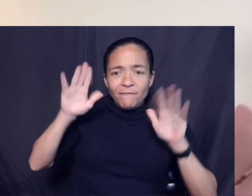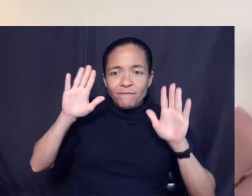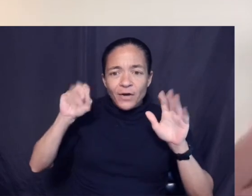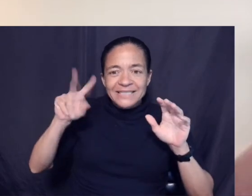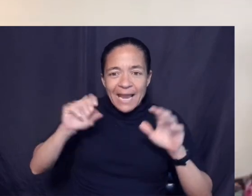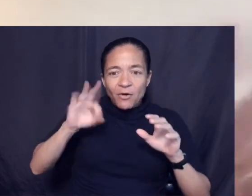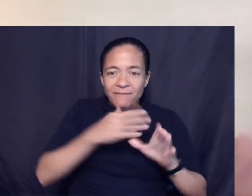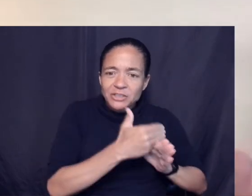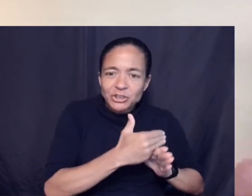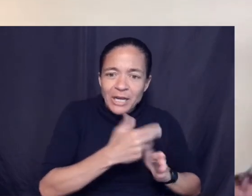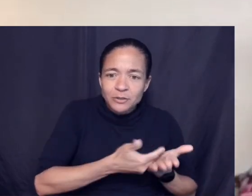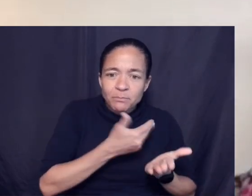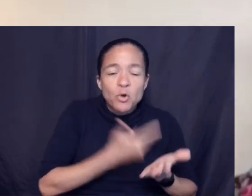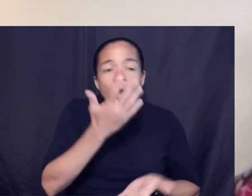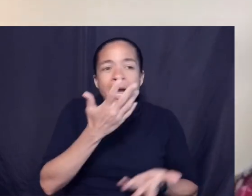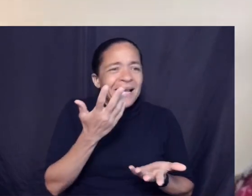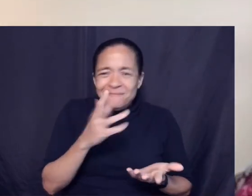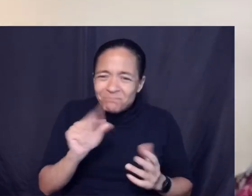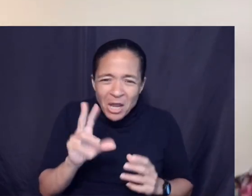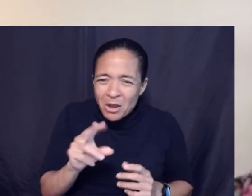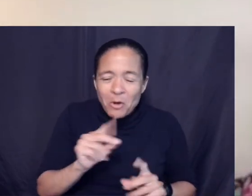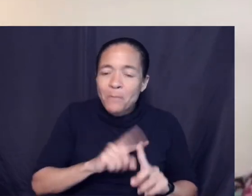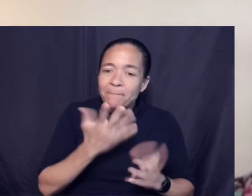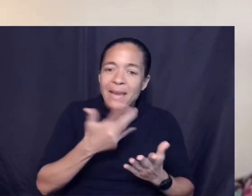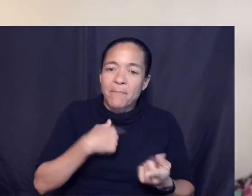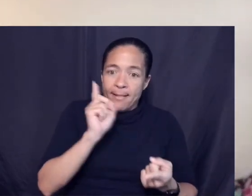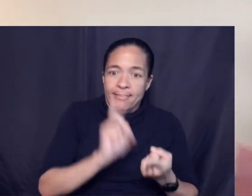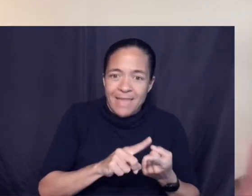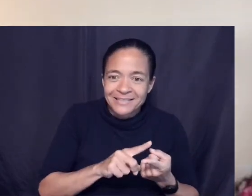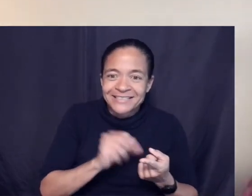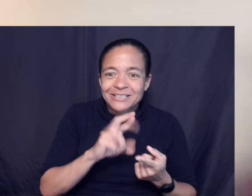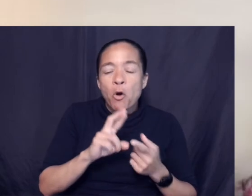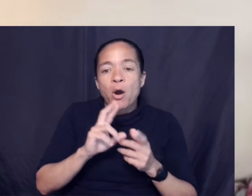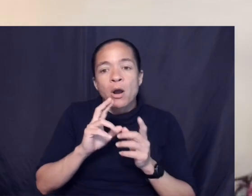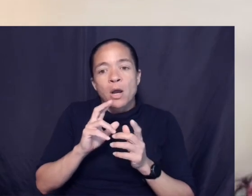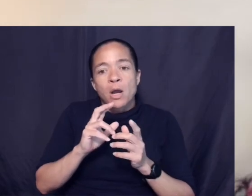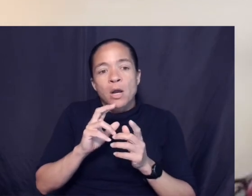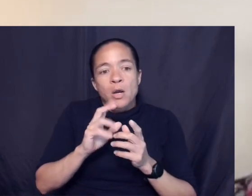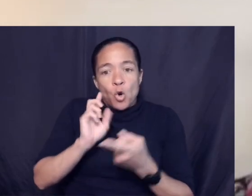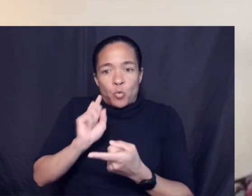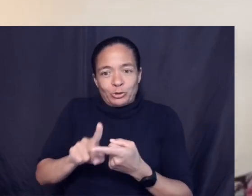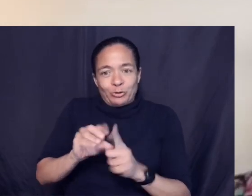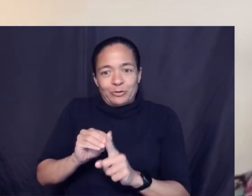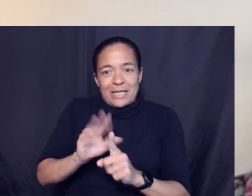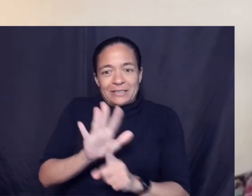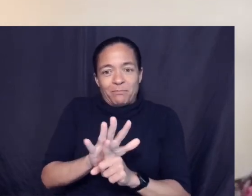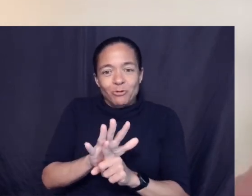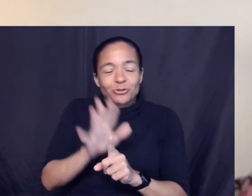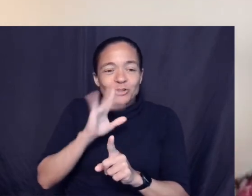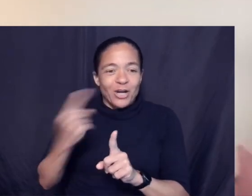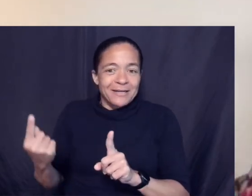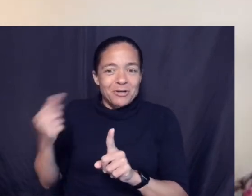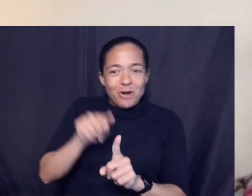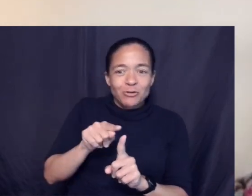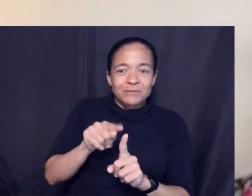shared a spoon, but maybe I just would have done it less. Or reduced my exposure somewhat. And it goes